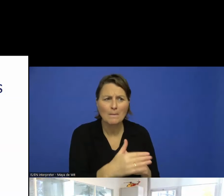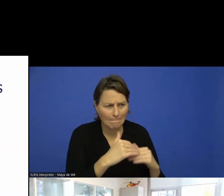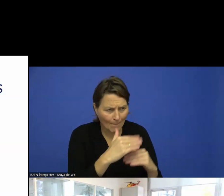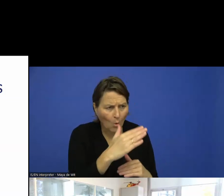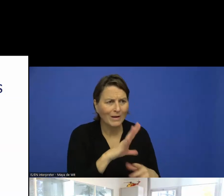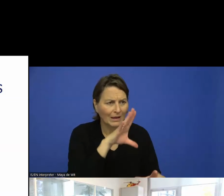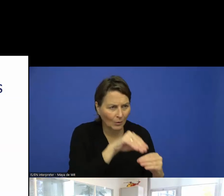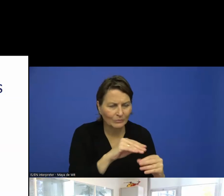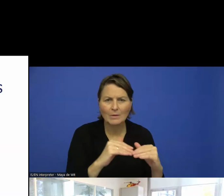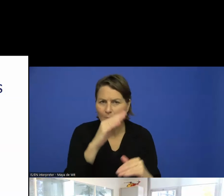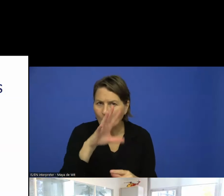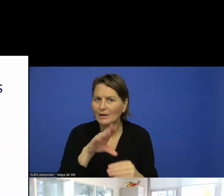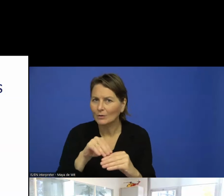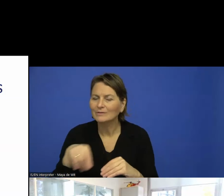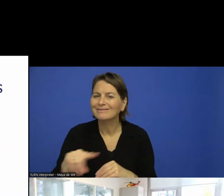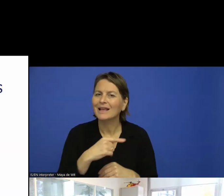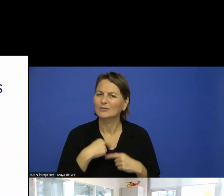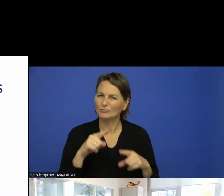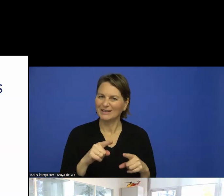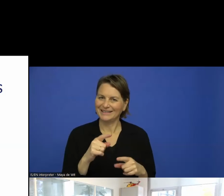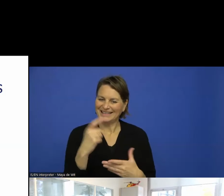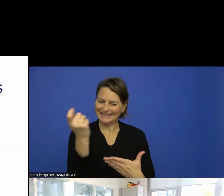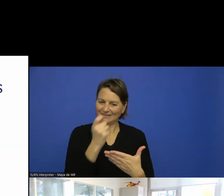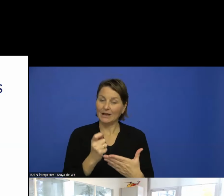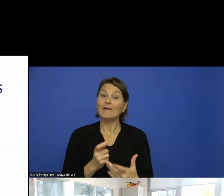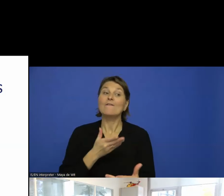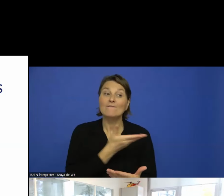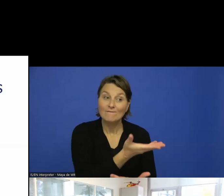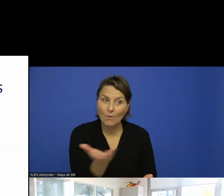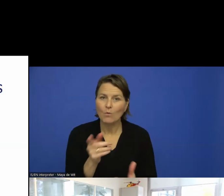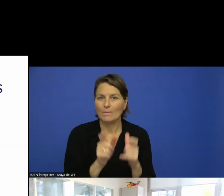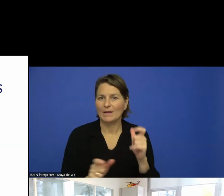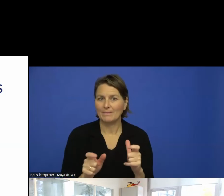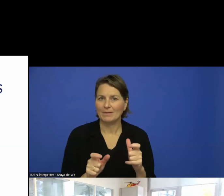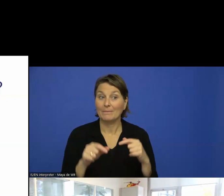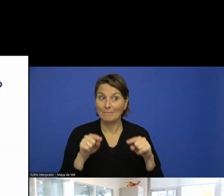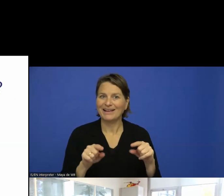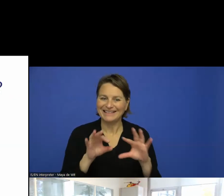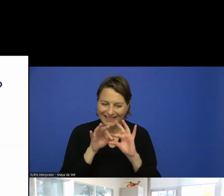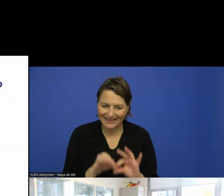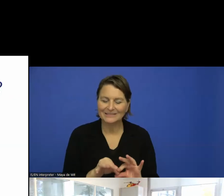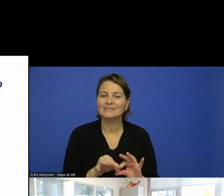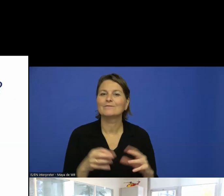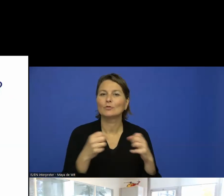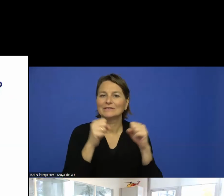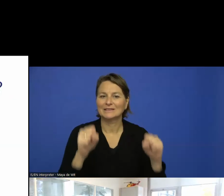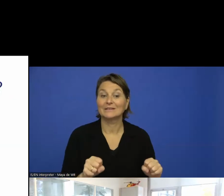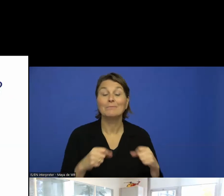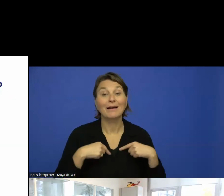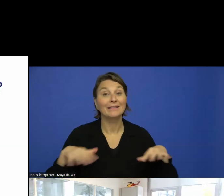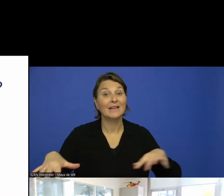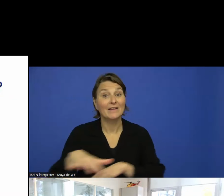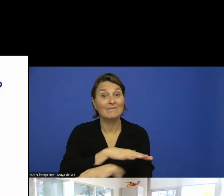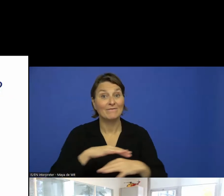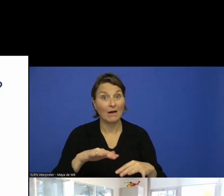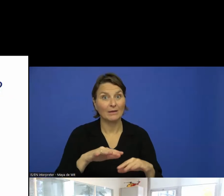people and design for people, but in a systems environment? So thank you very much for listening.